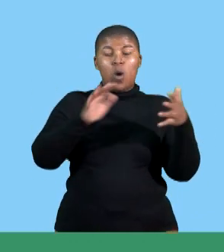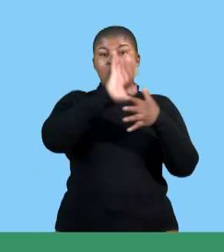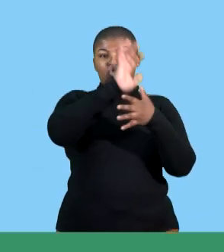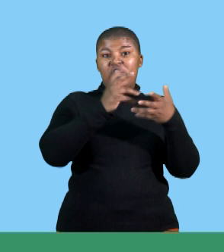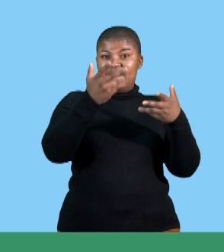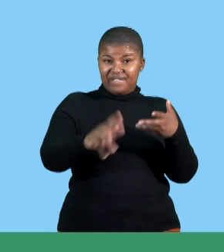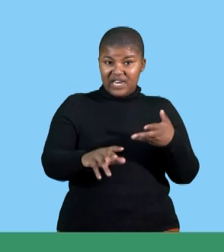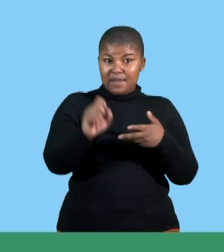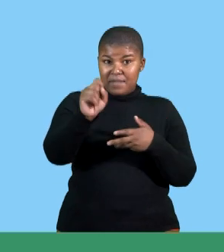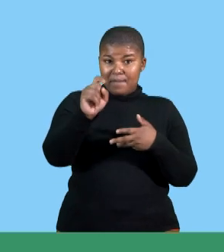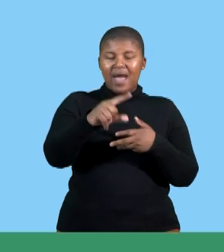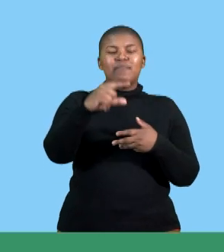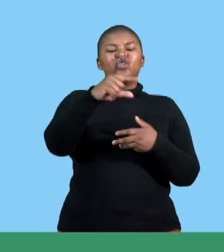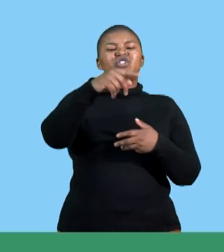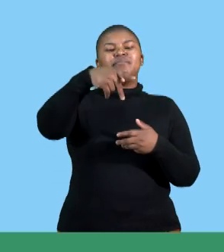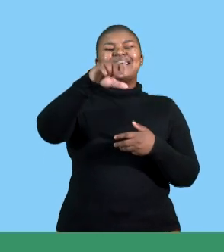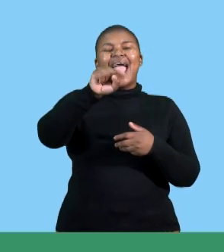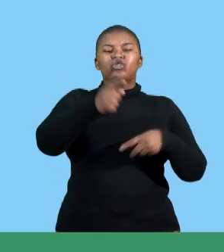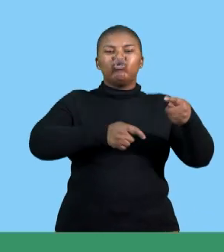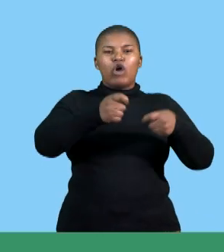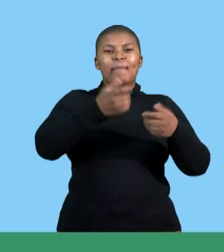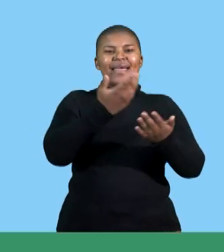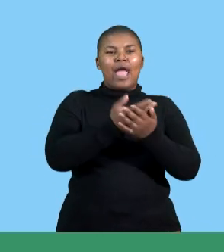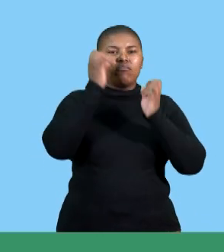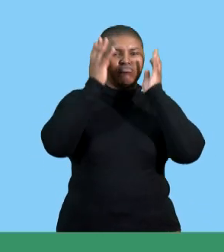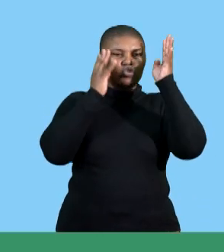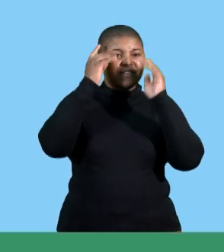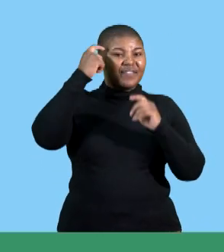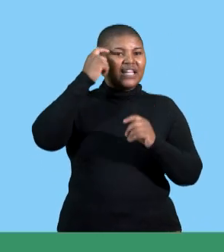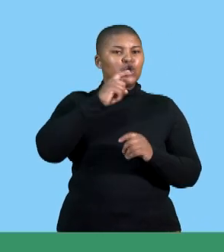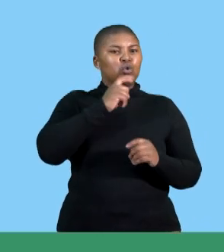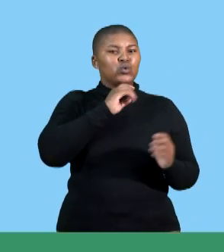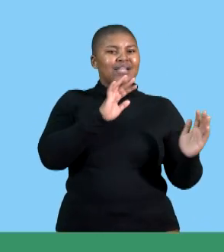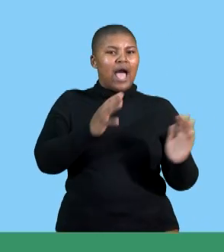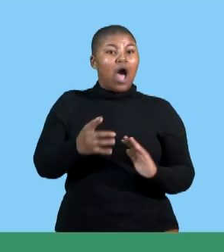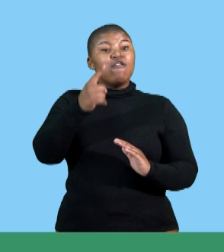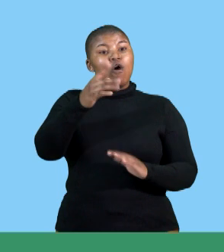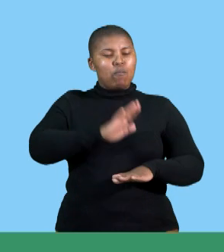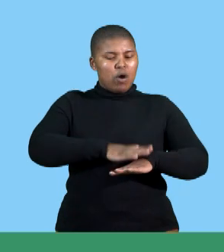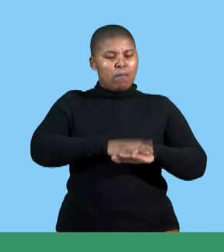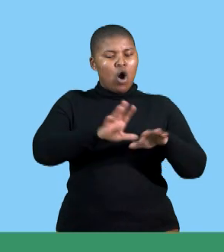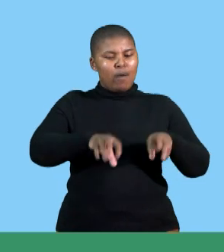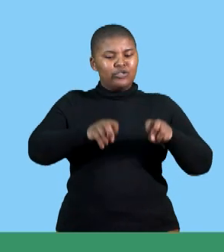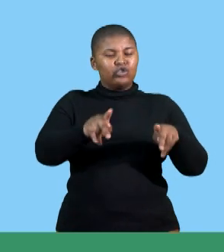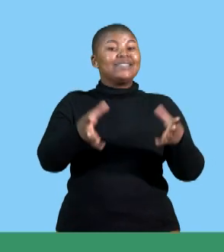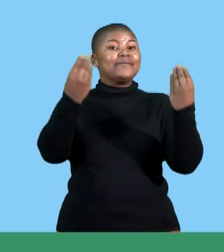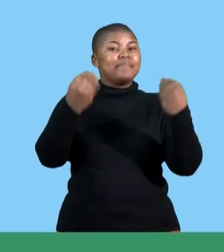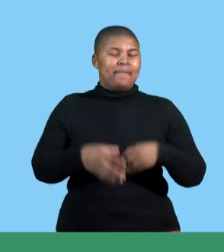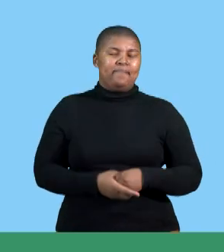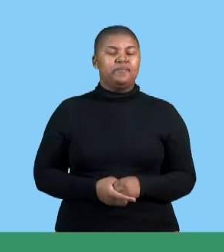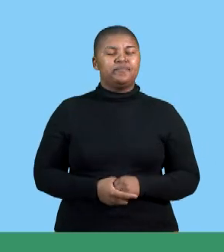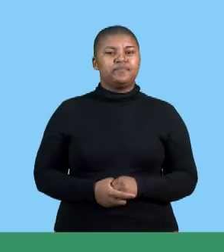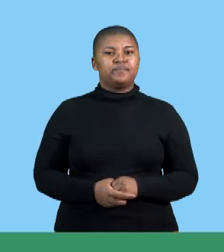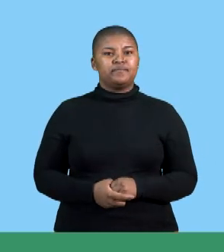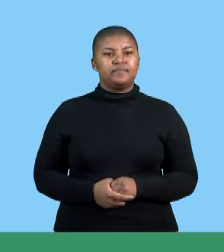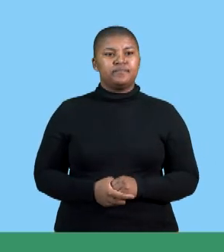from the scenario in which this company or this store uses what? Creative thinking to generate these